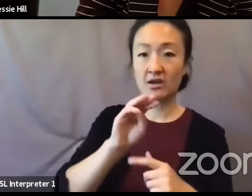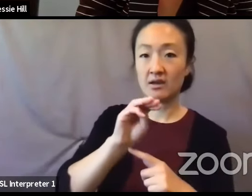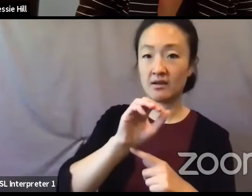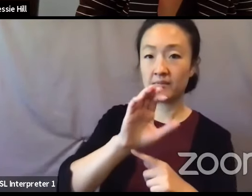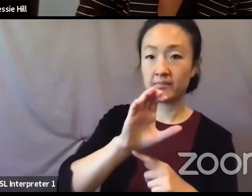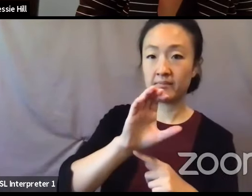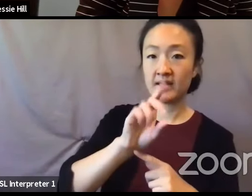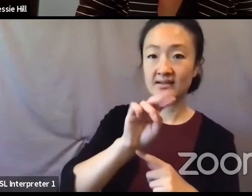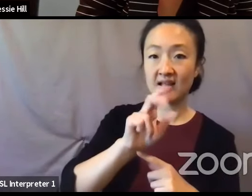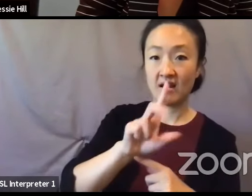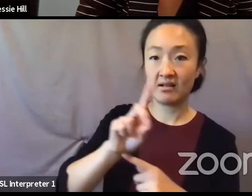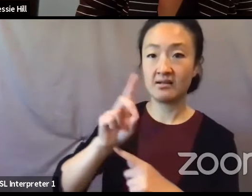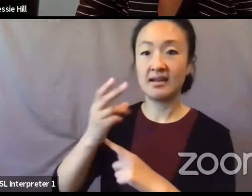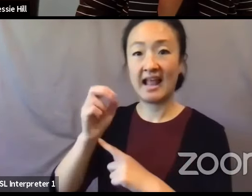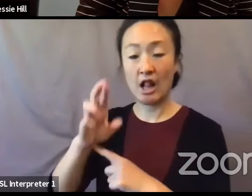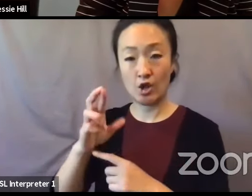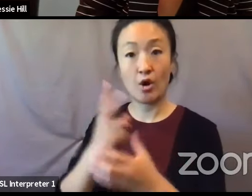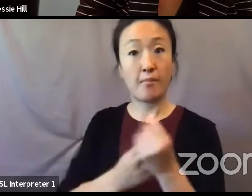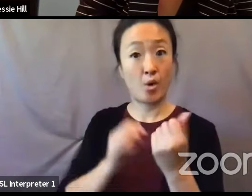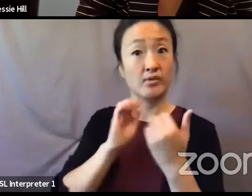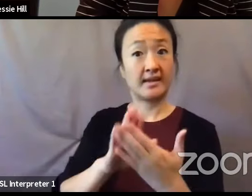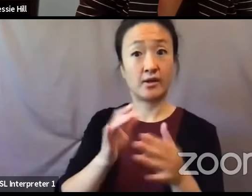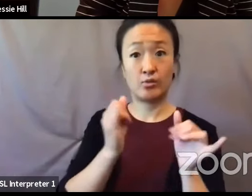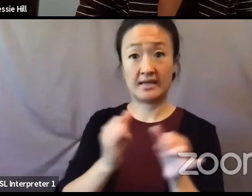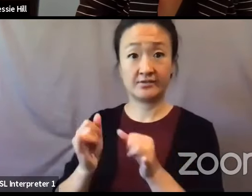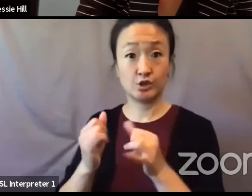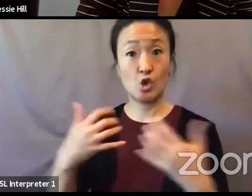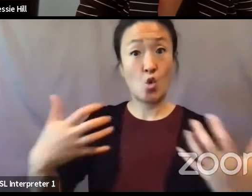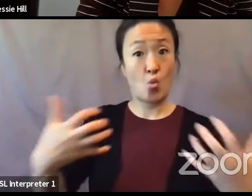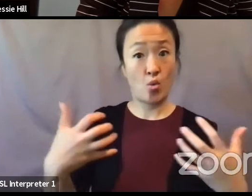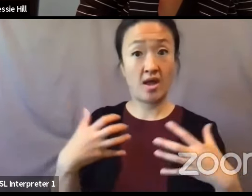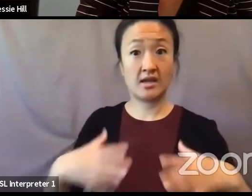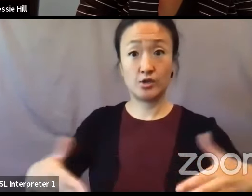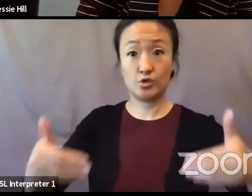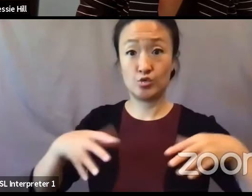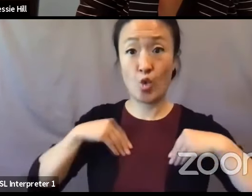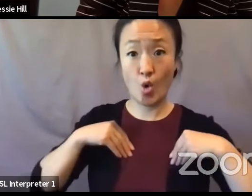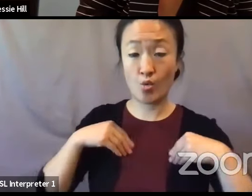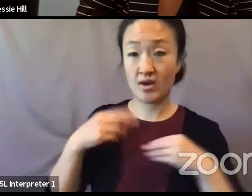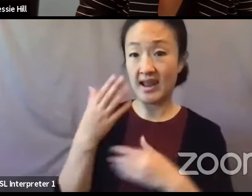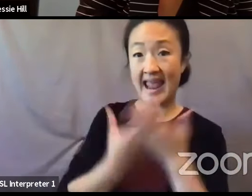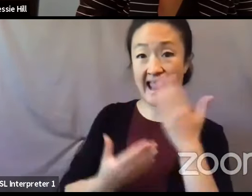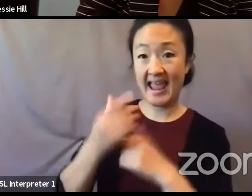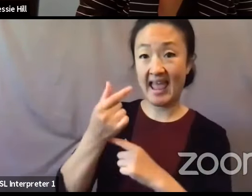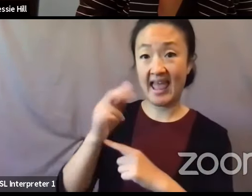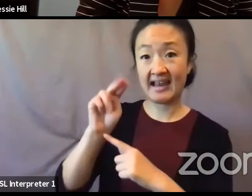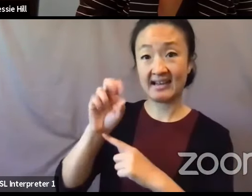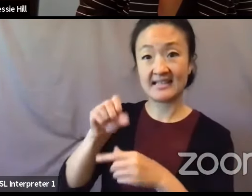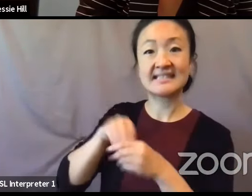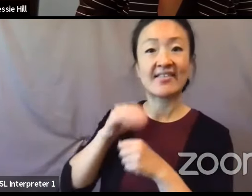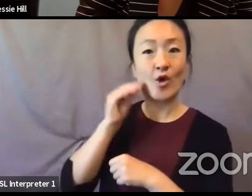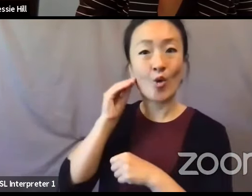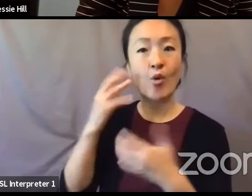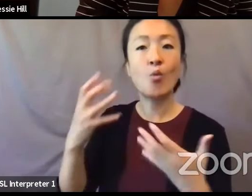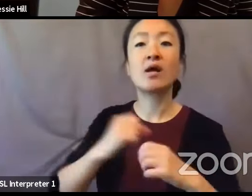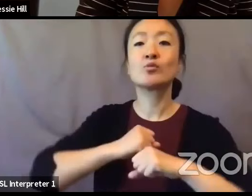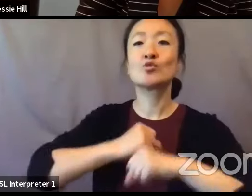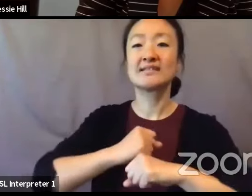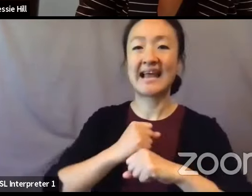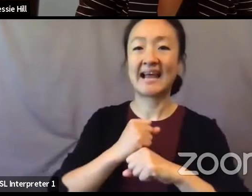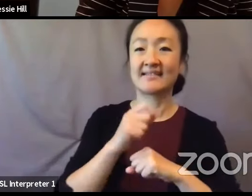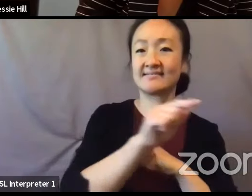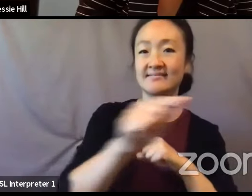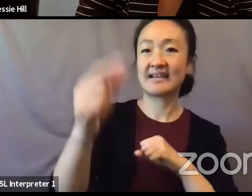with individuals who wanted to have handguns in the home so they could protect themselves from intruders,